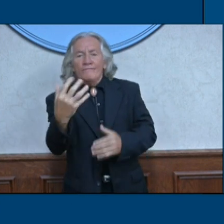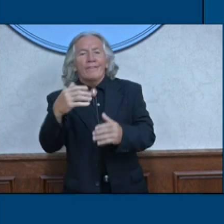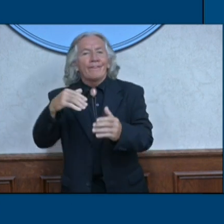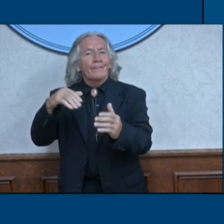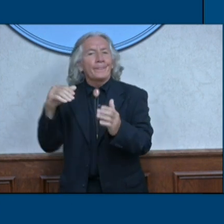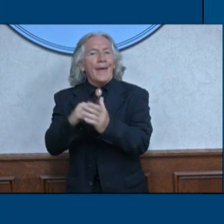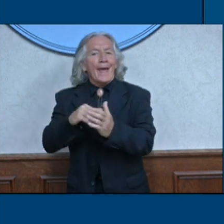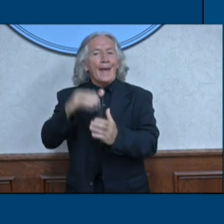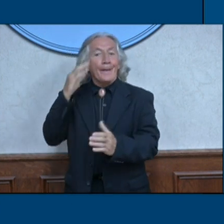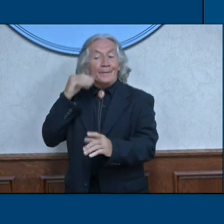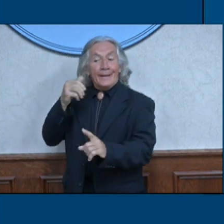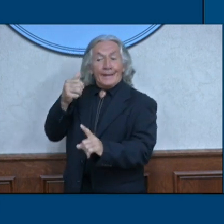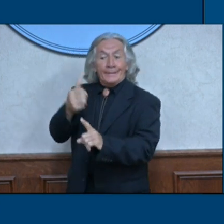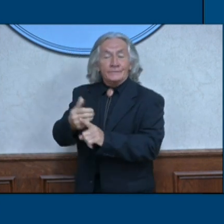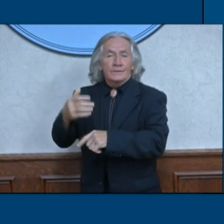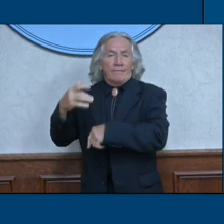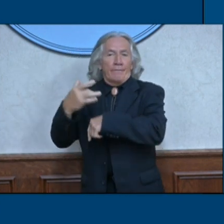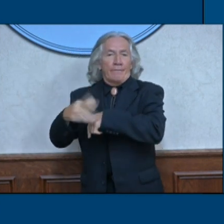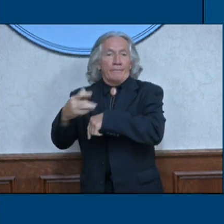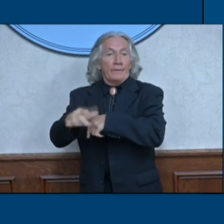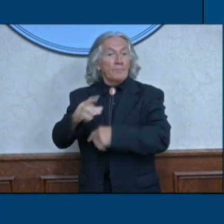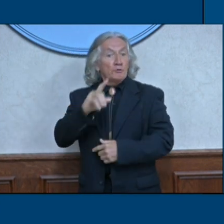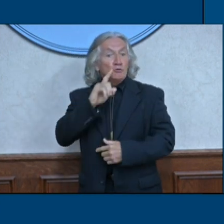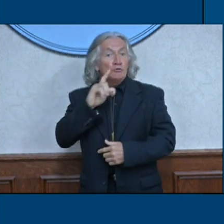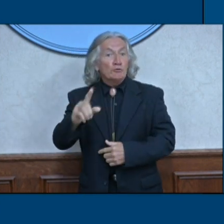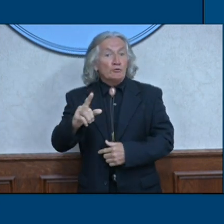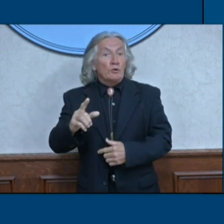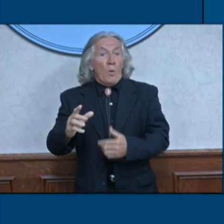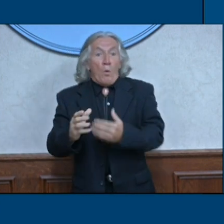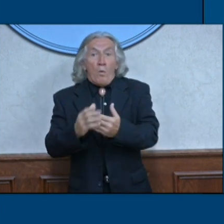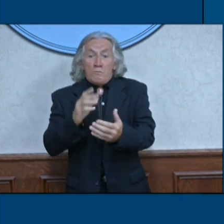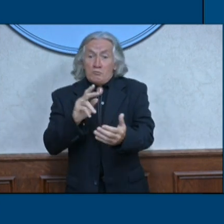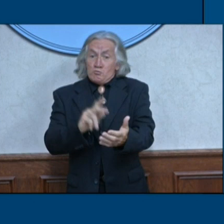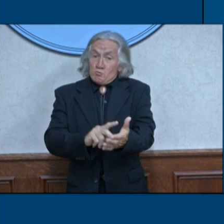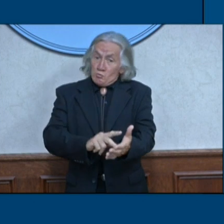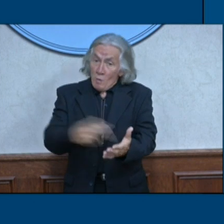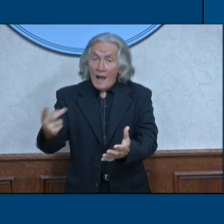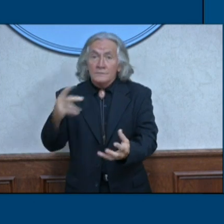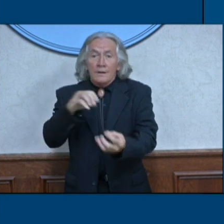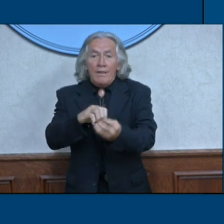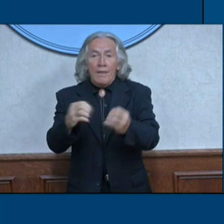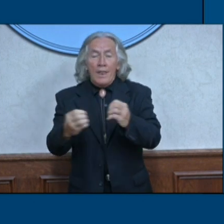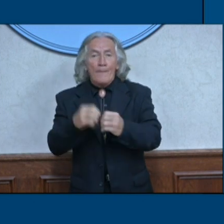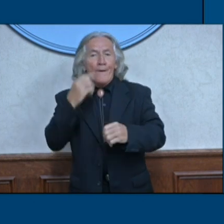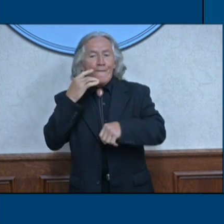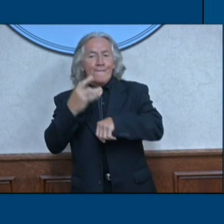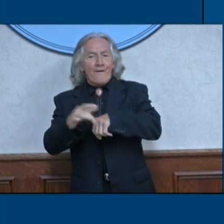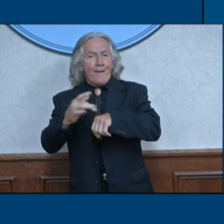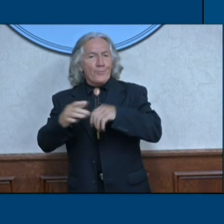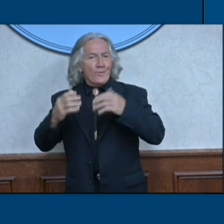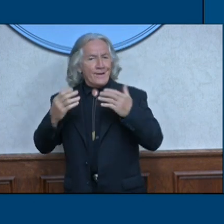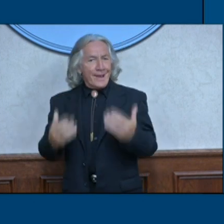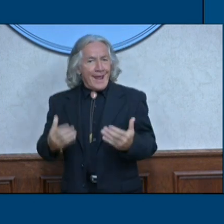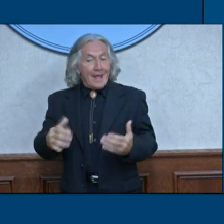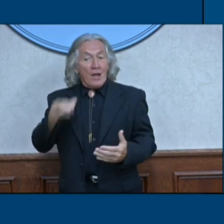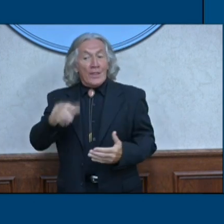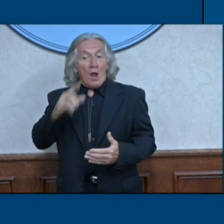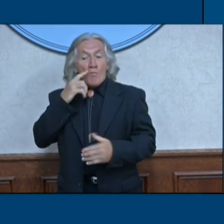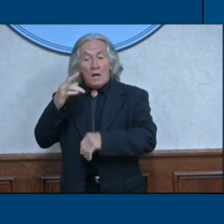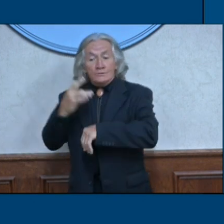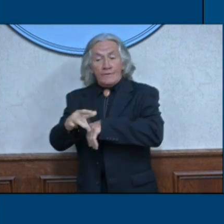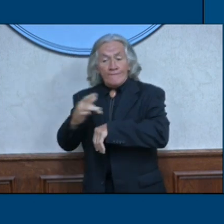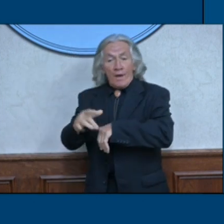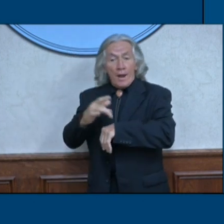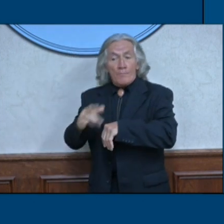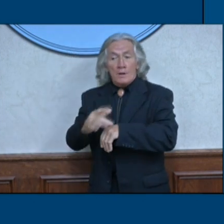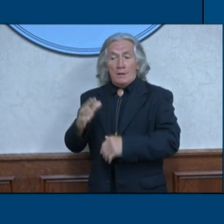beds that are available. So still nearly twice the number of beds are available now that were